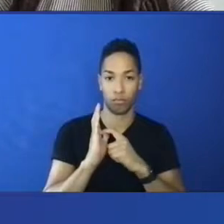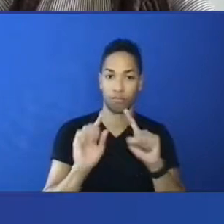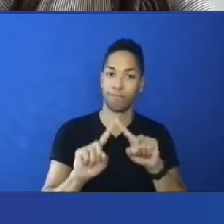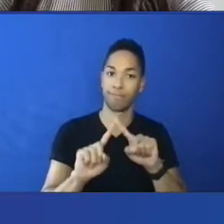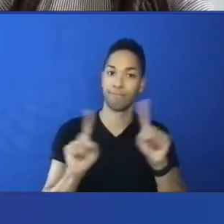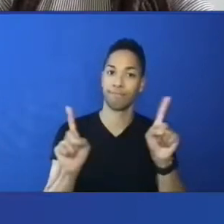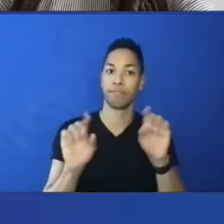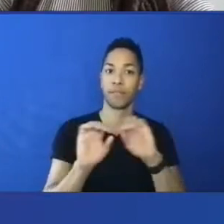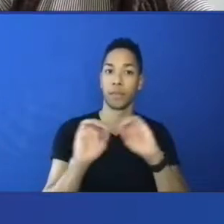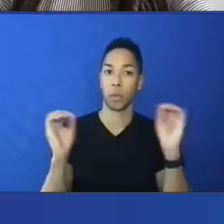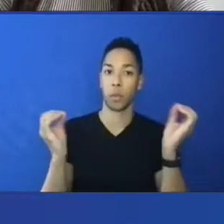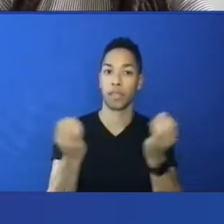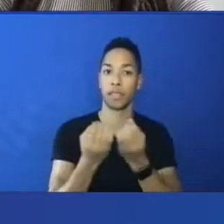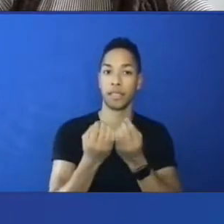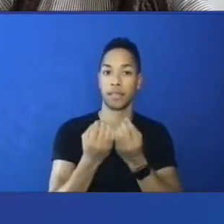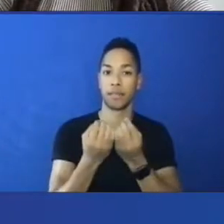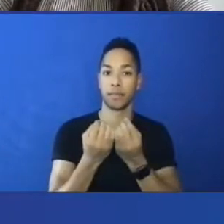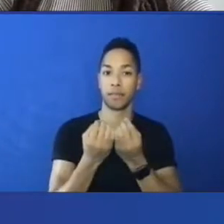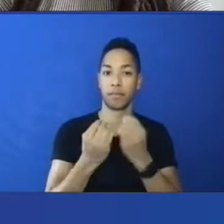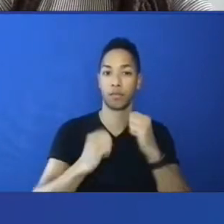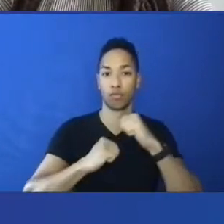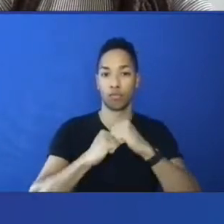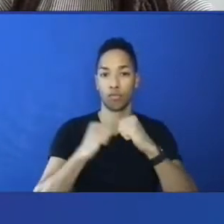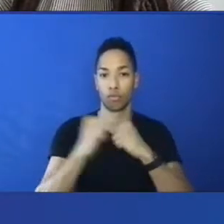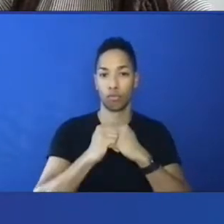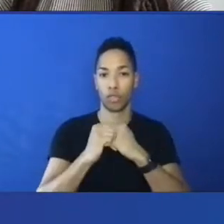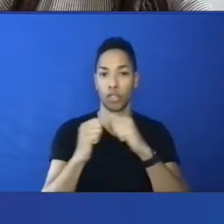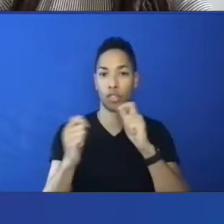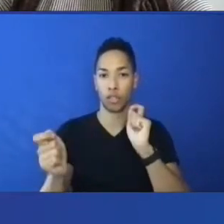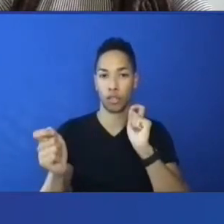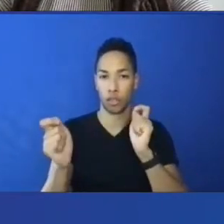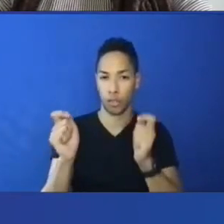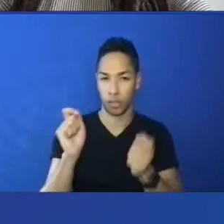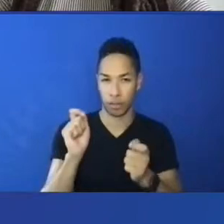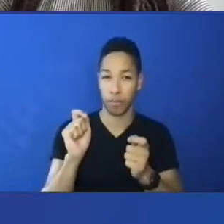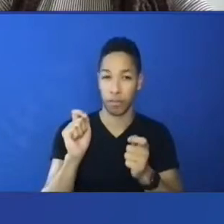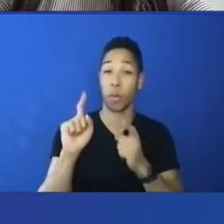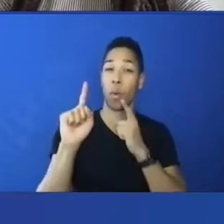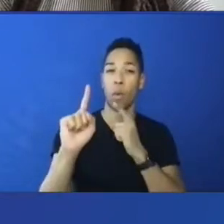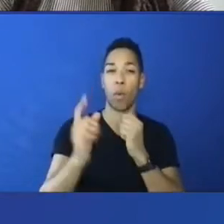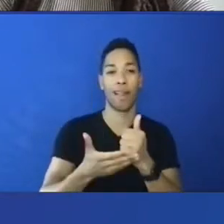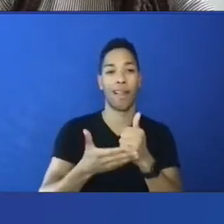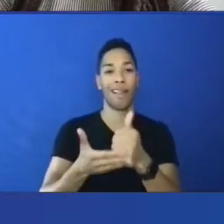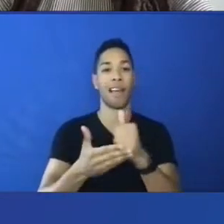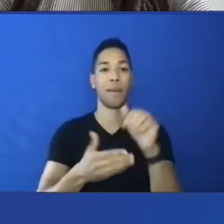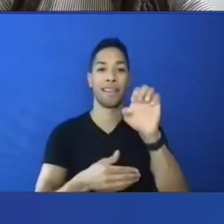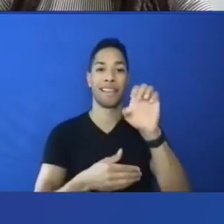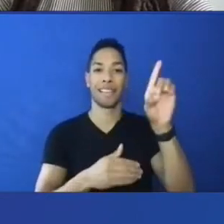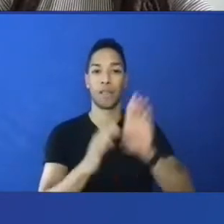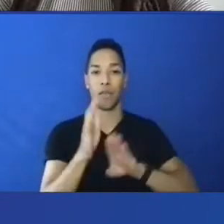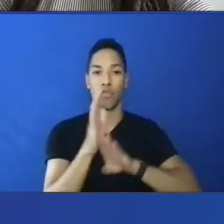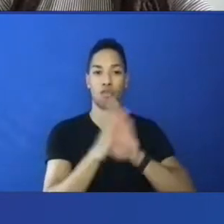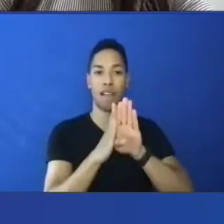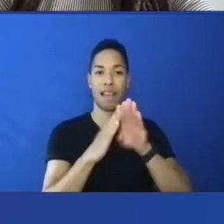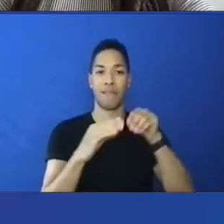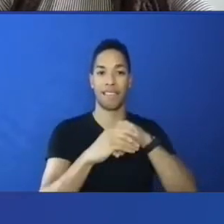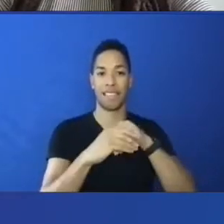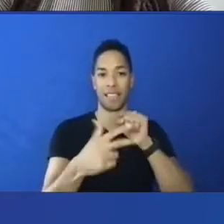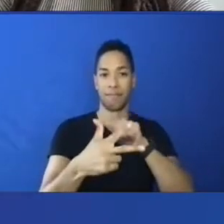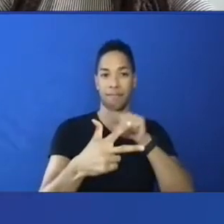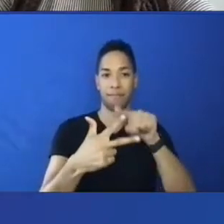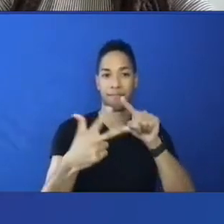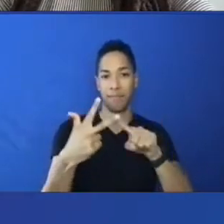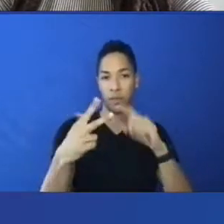different organizational structural shift in order to help those EDs thrive in those three kinds